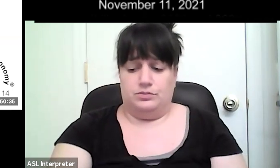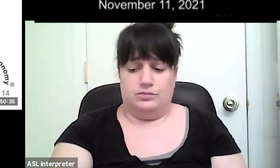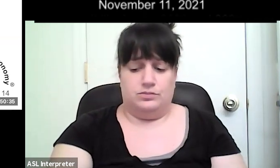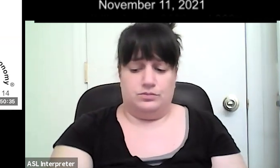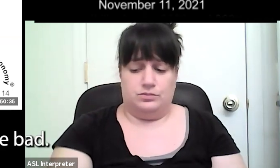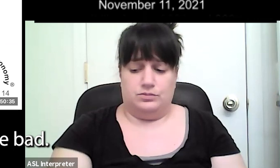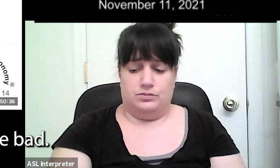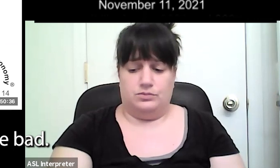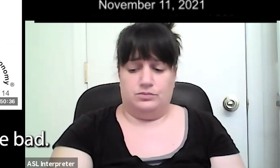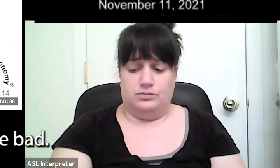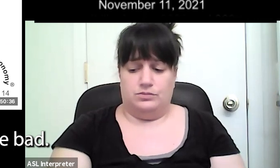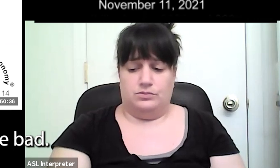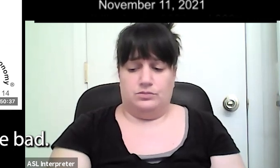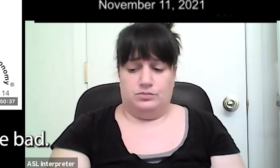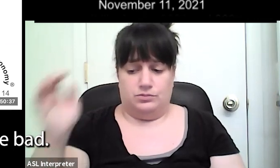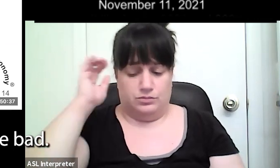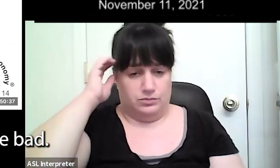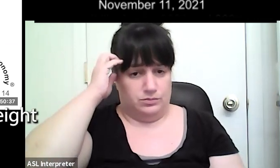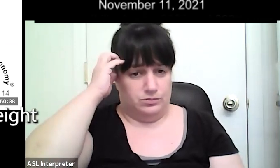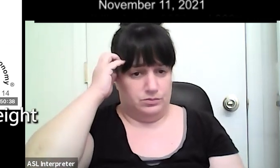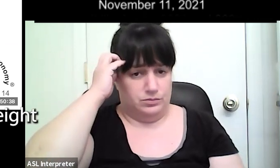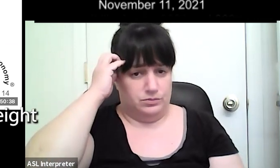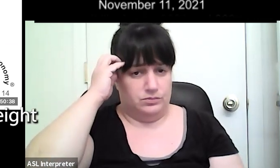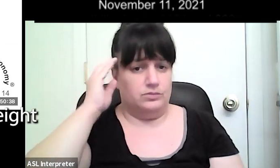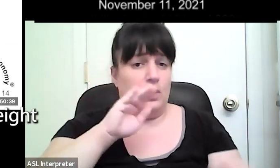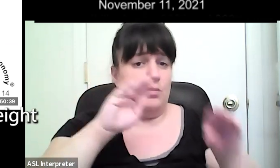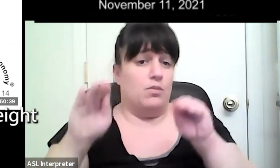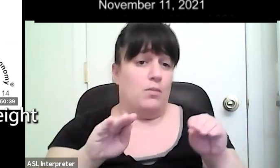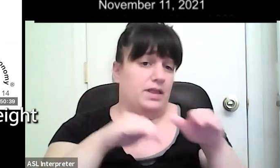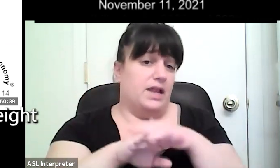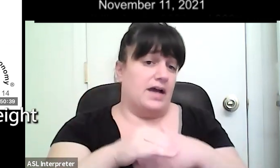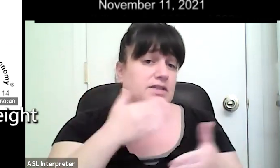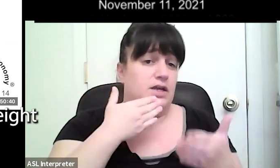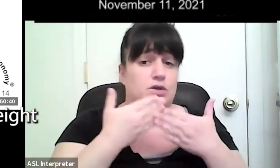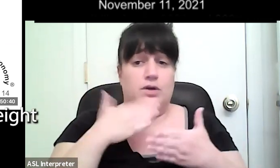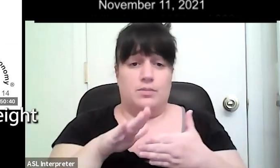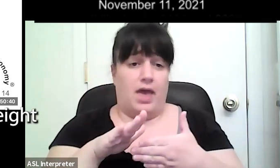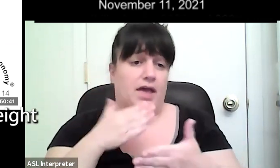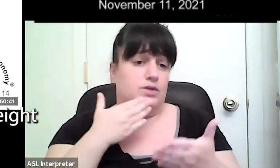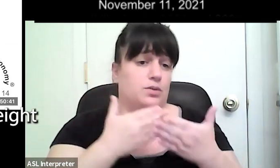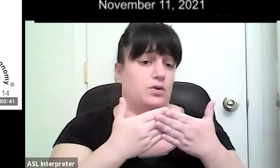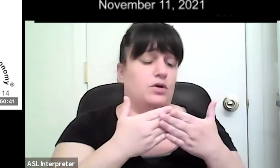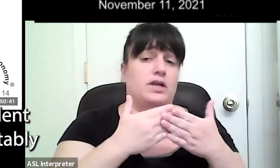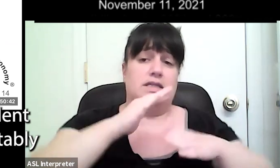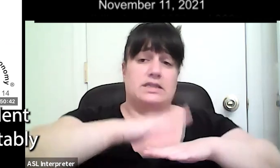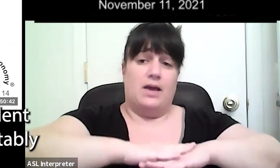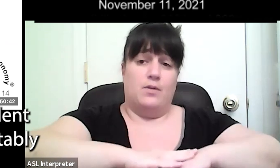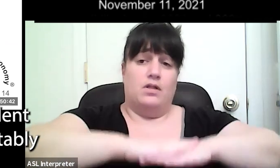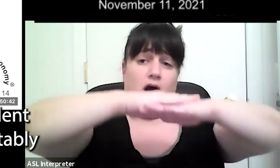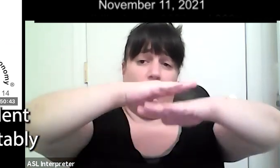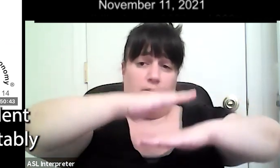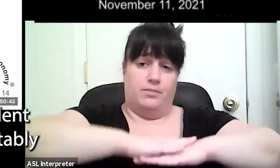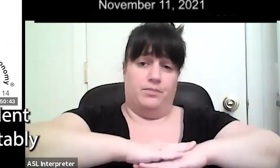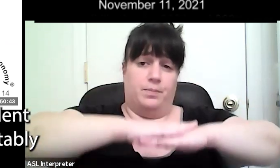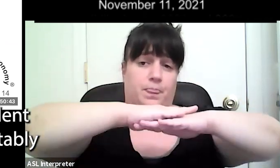Mobility access, as we all know, the good and the bad. So good is like an accessible height adjusting table, and there's a picture